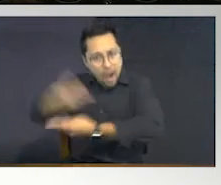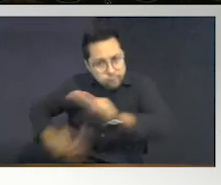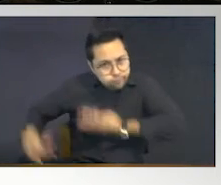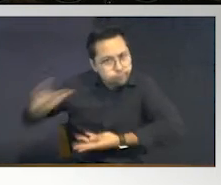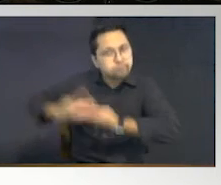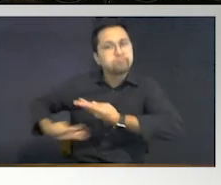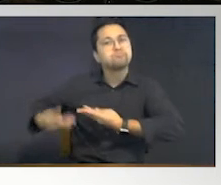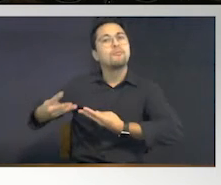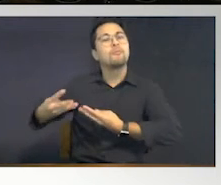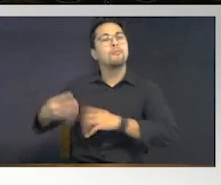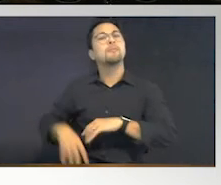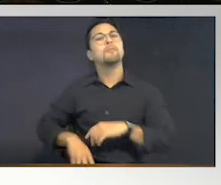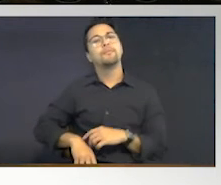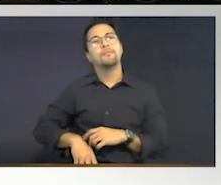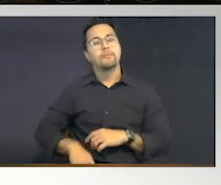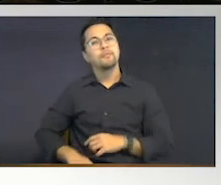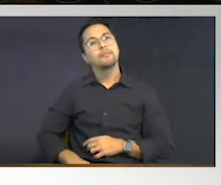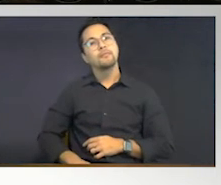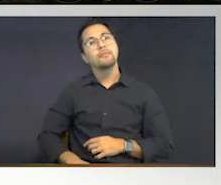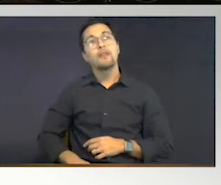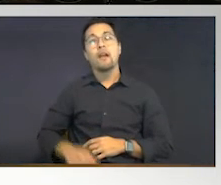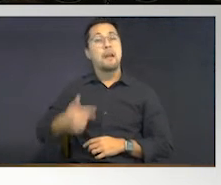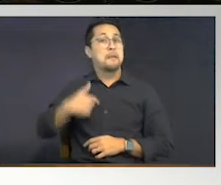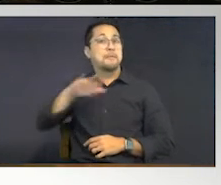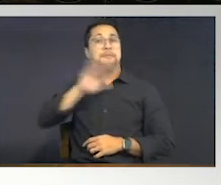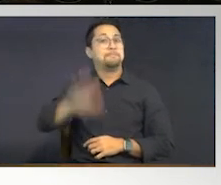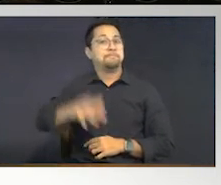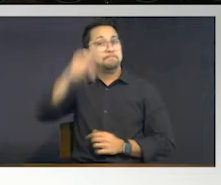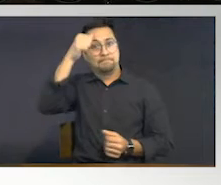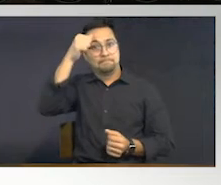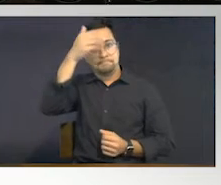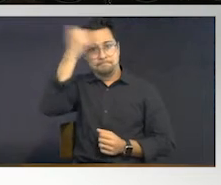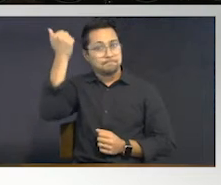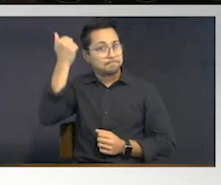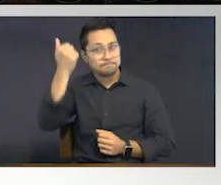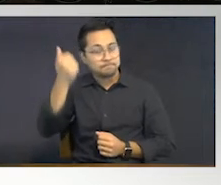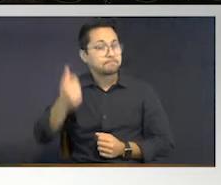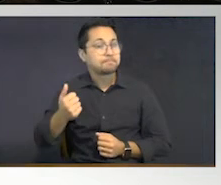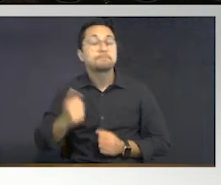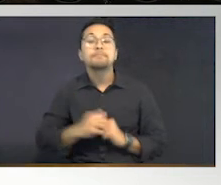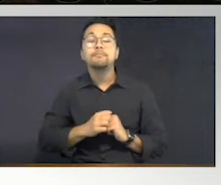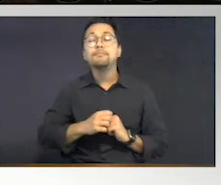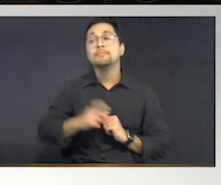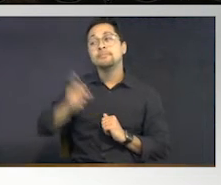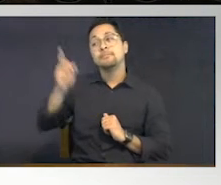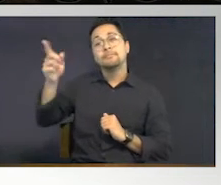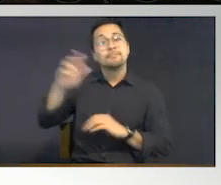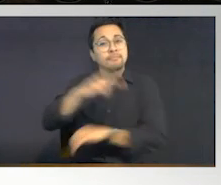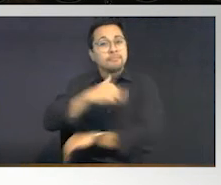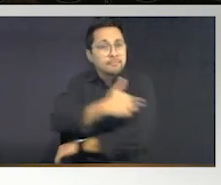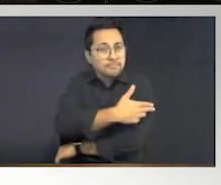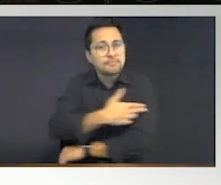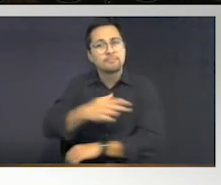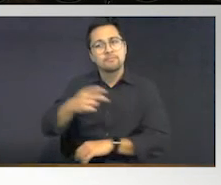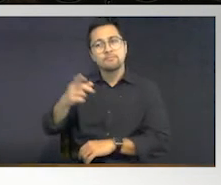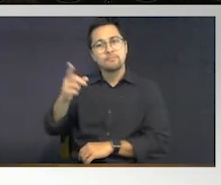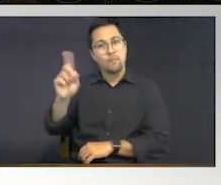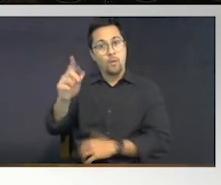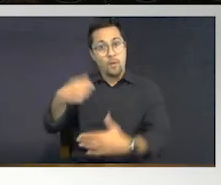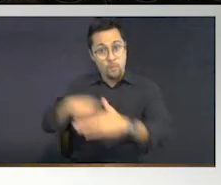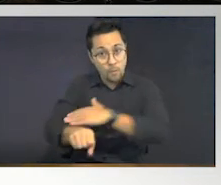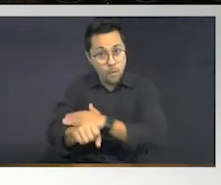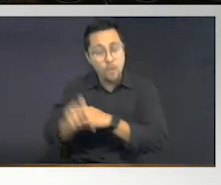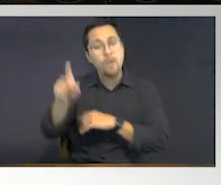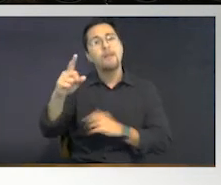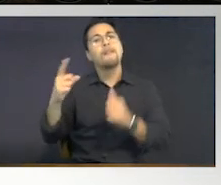route. And I'll never forget, at the hospital where he was born, the